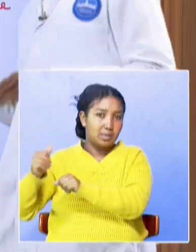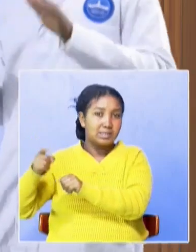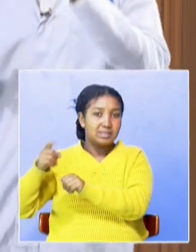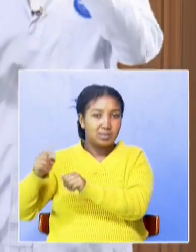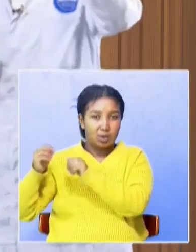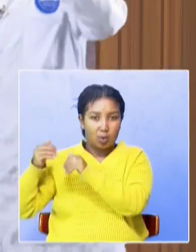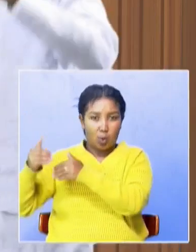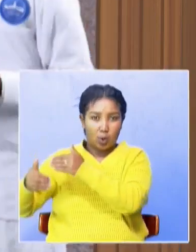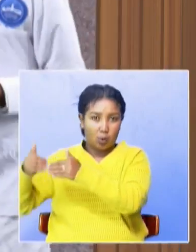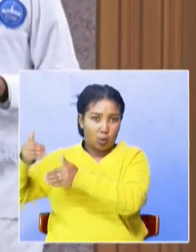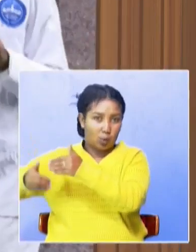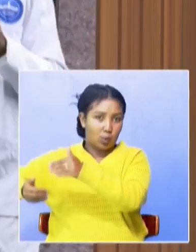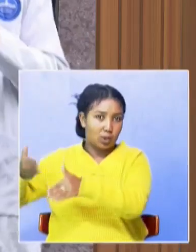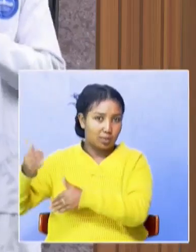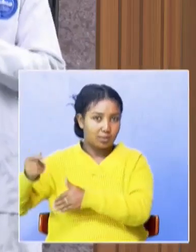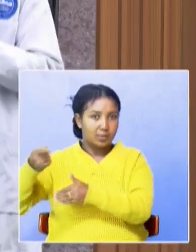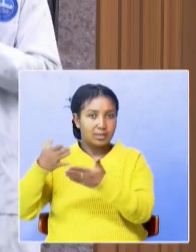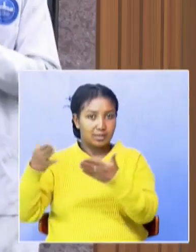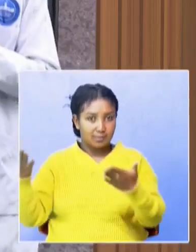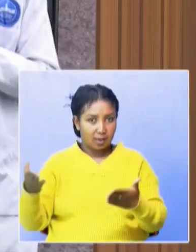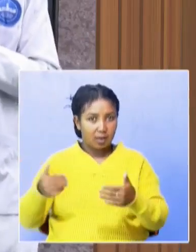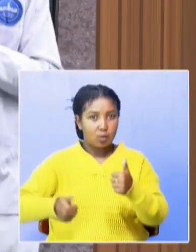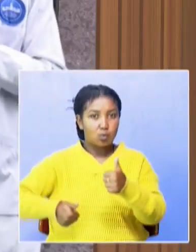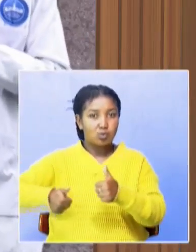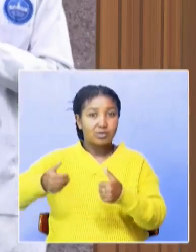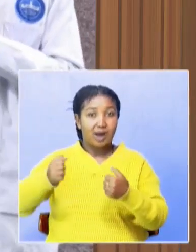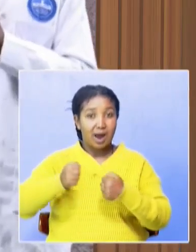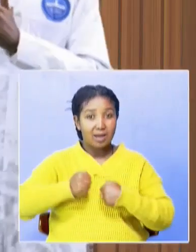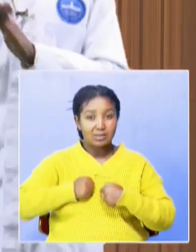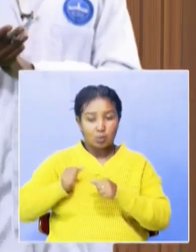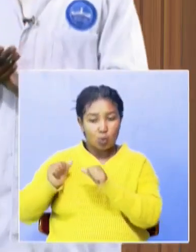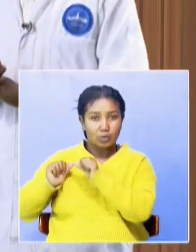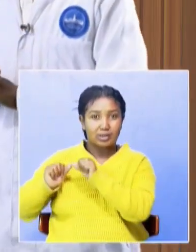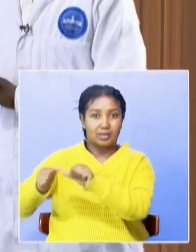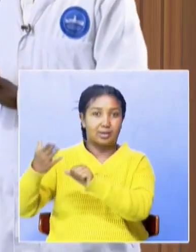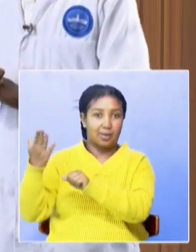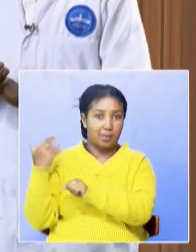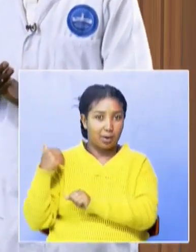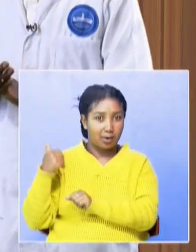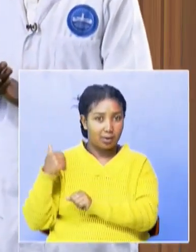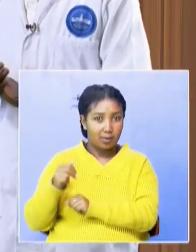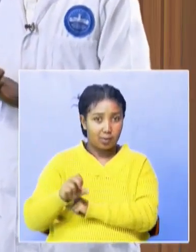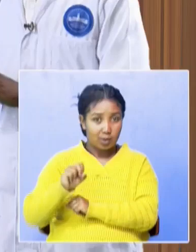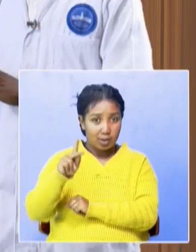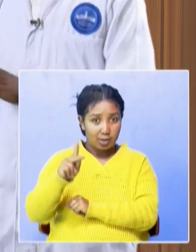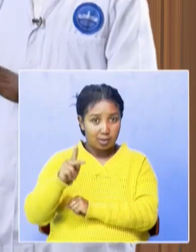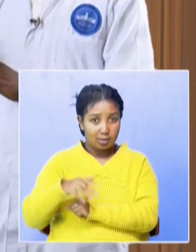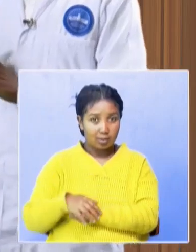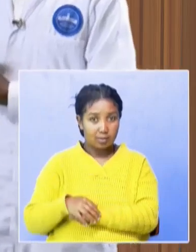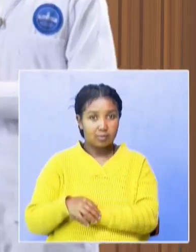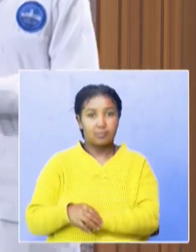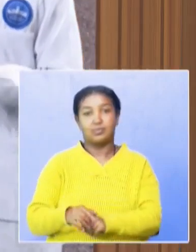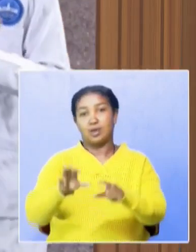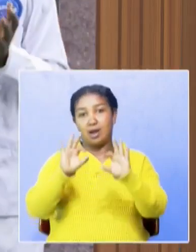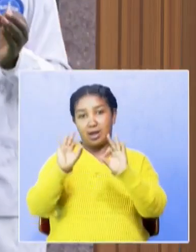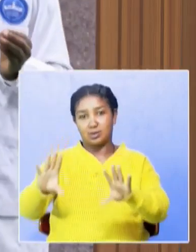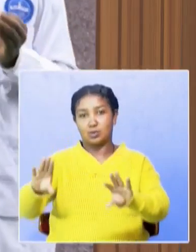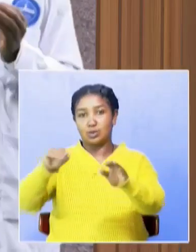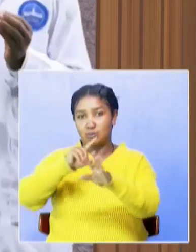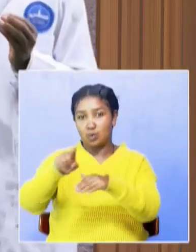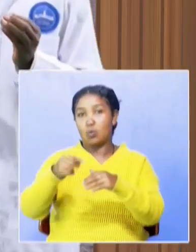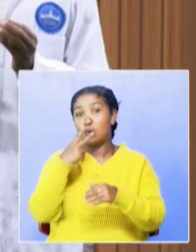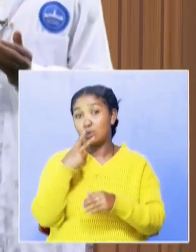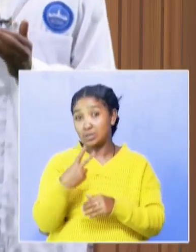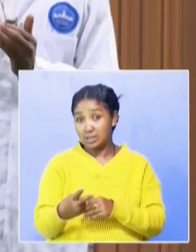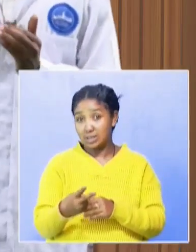something ongoing or something which has what? Continuity. Is it clear? Nice student. So we will